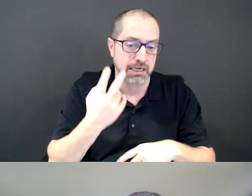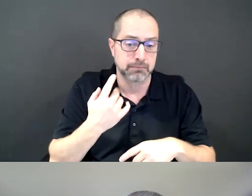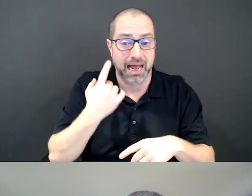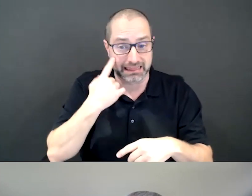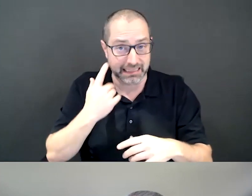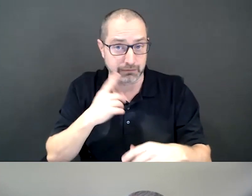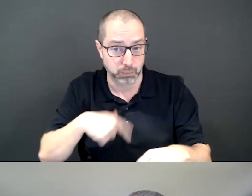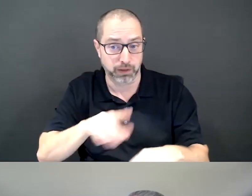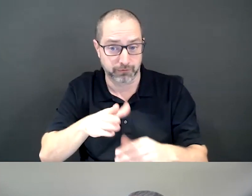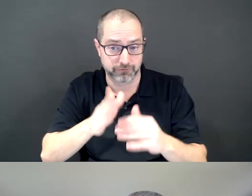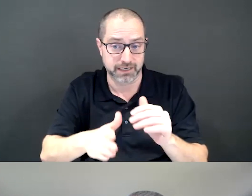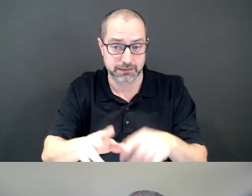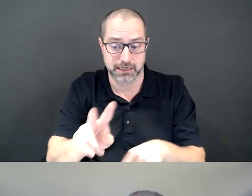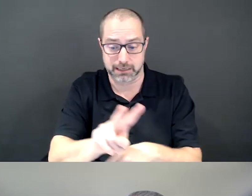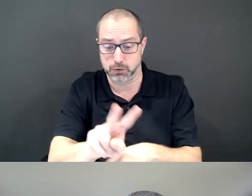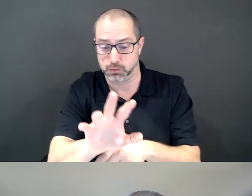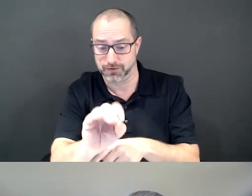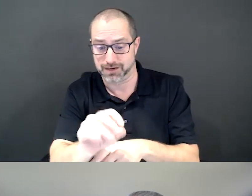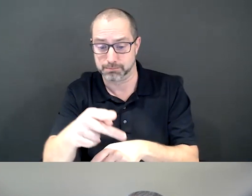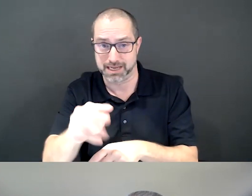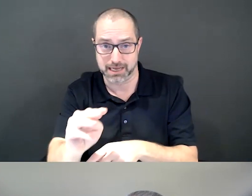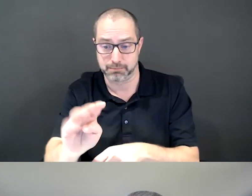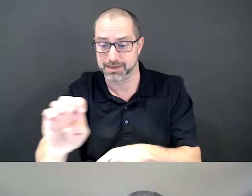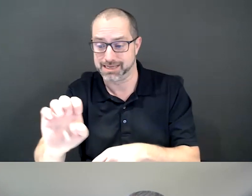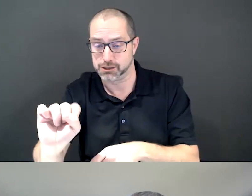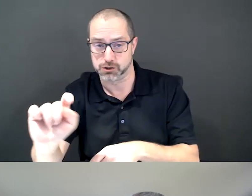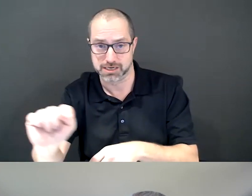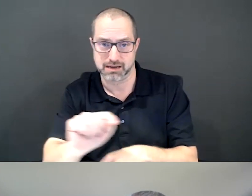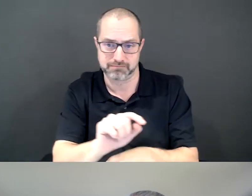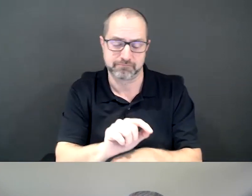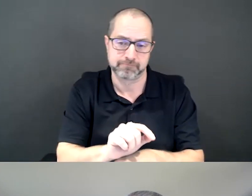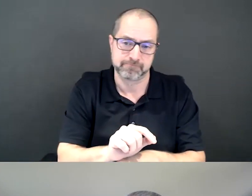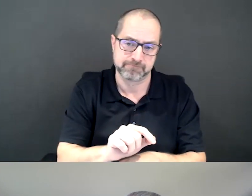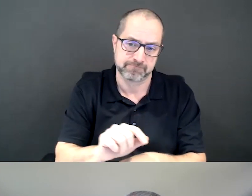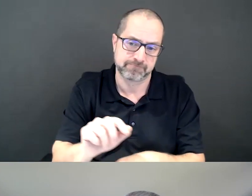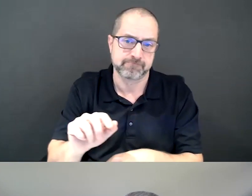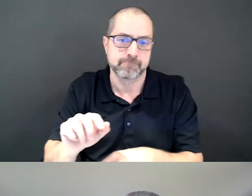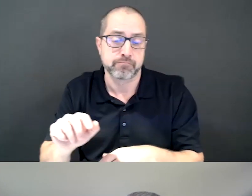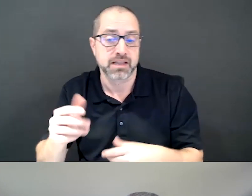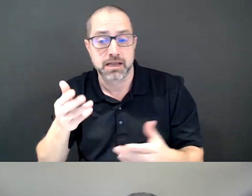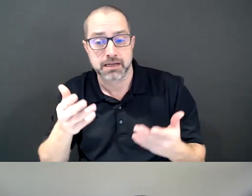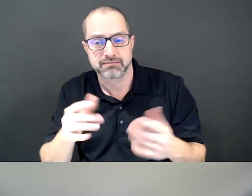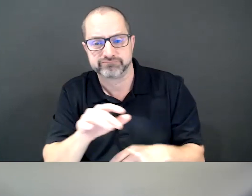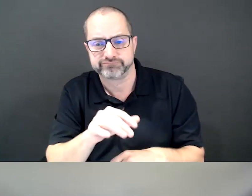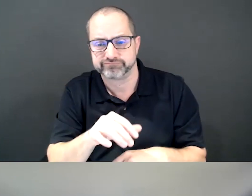end at 2:50 p.m. Eastern, that is 10 to 3. It might go a little bit longer. So